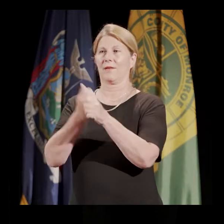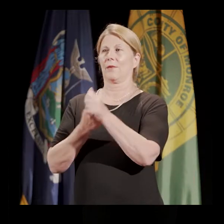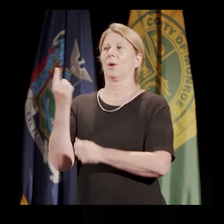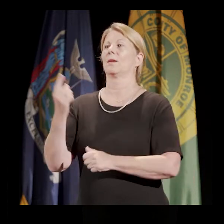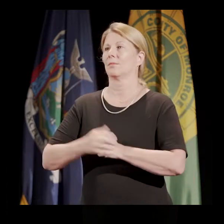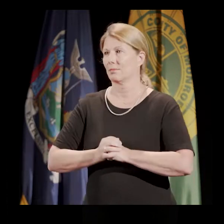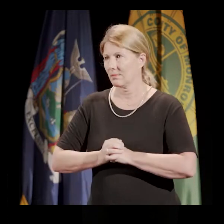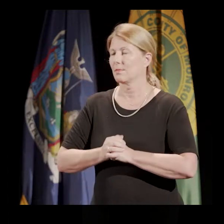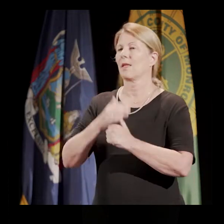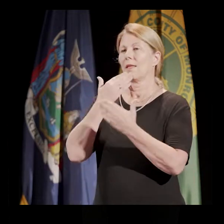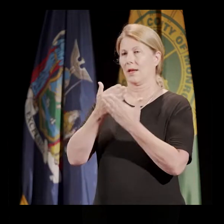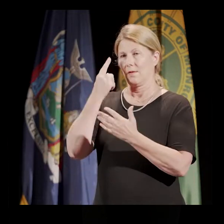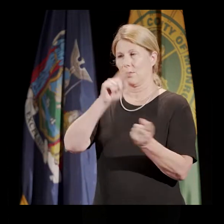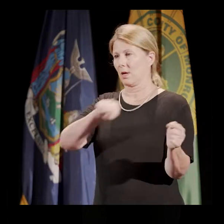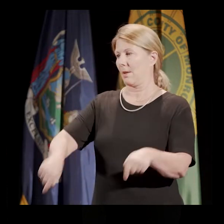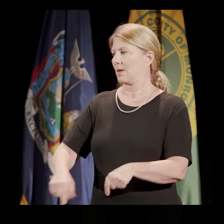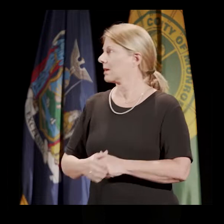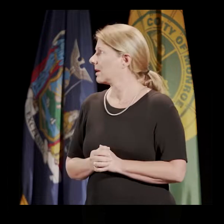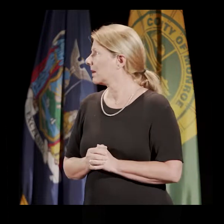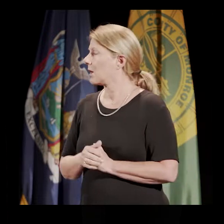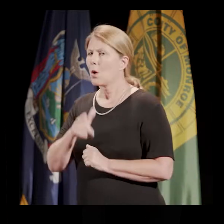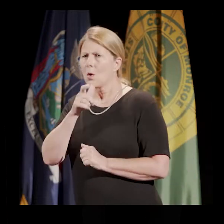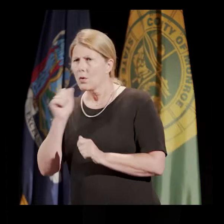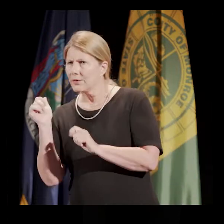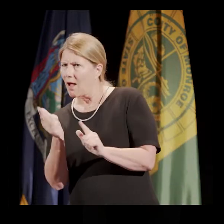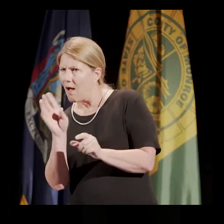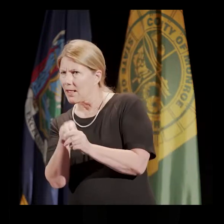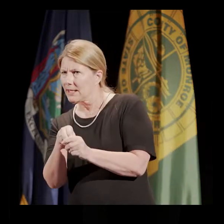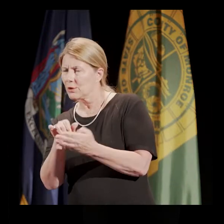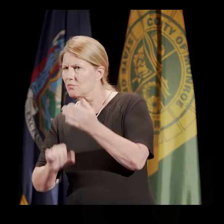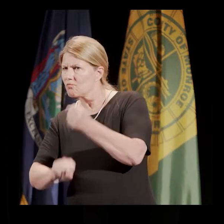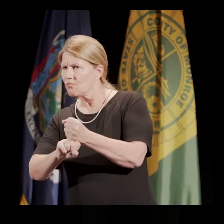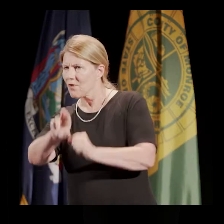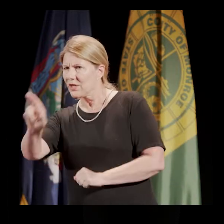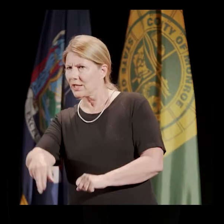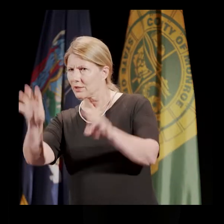Thank you, everybody, for being here. I love that video. Who's all in for Rochester? That's